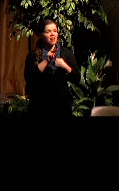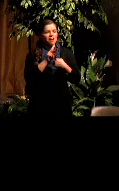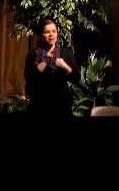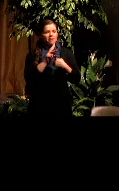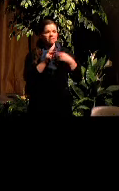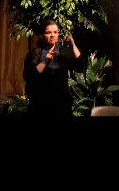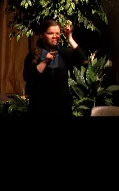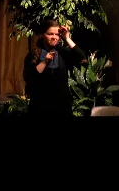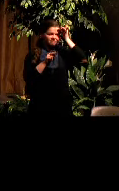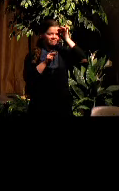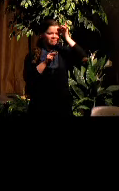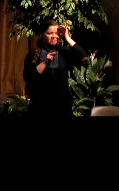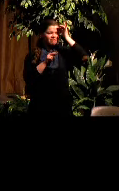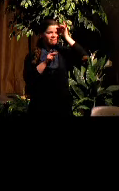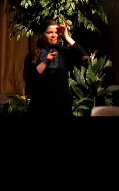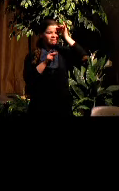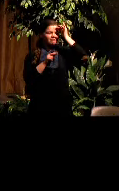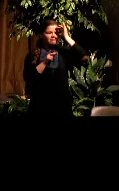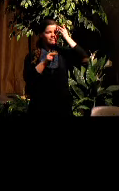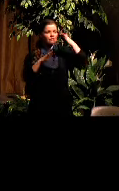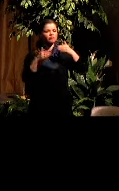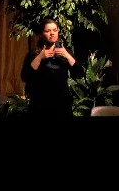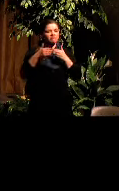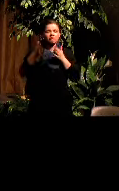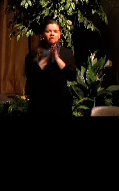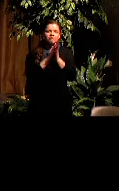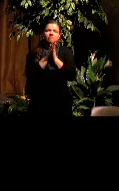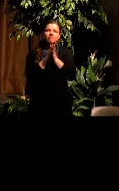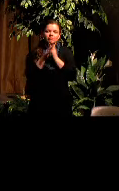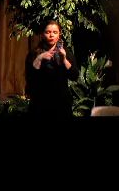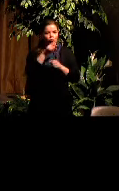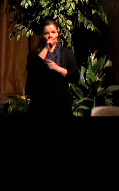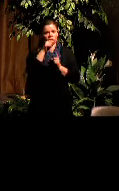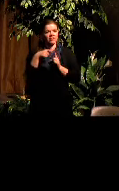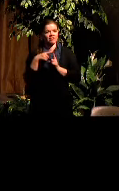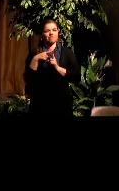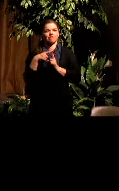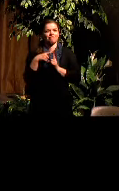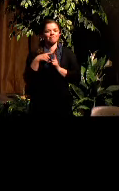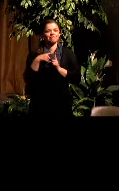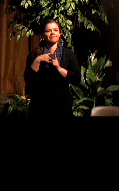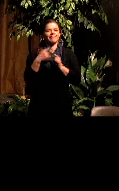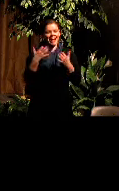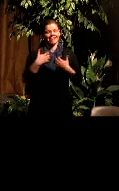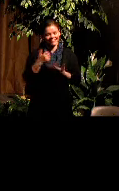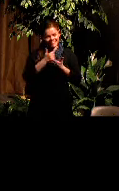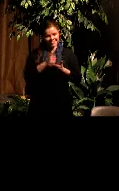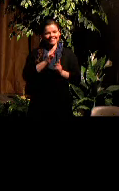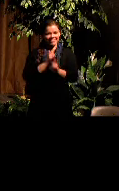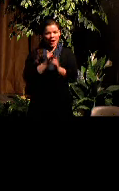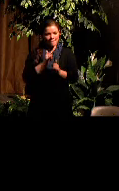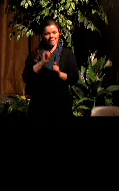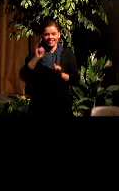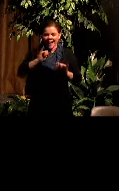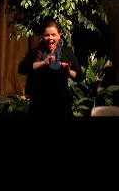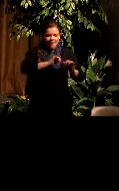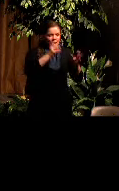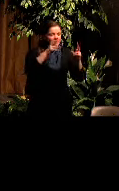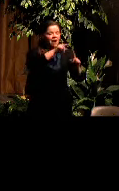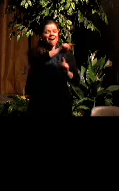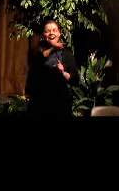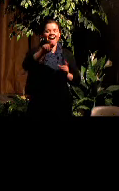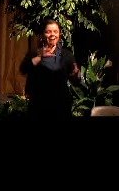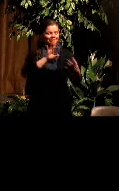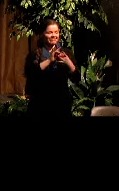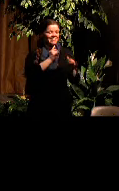I've been totally passionate about birds. And what I want to do is help as many people as I can find their passion. And whether they